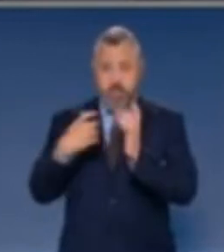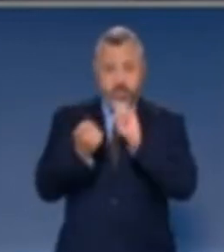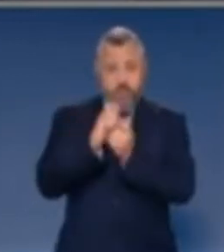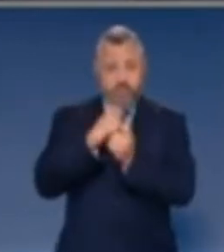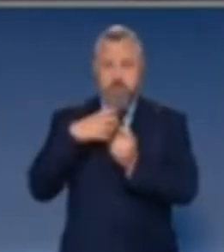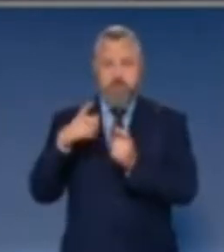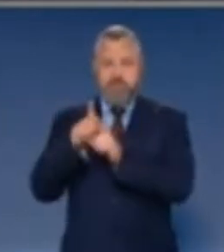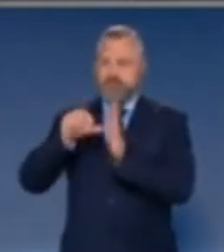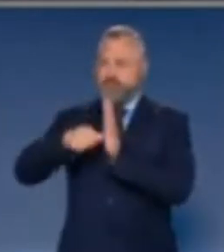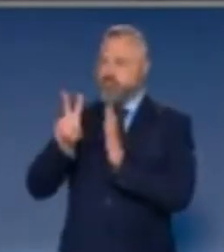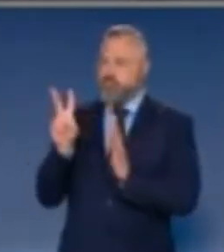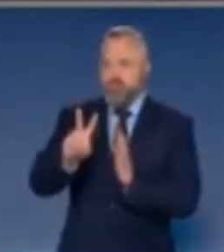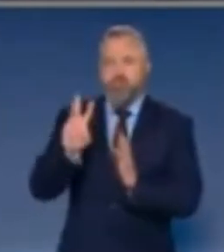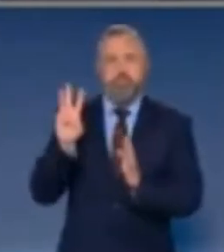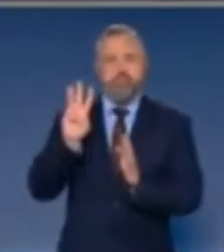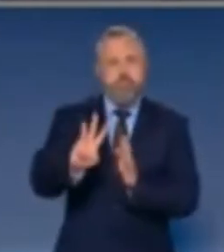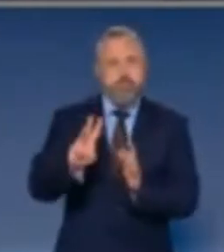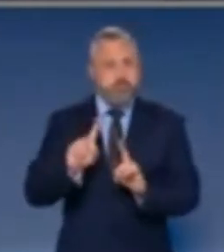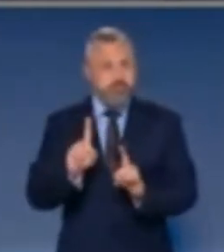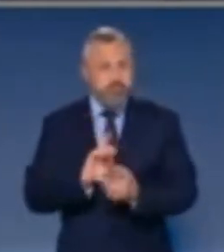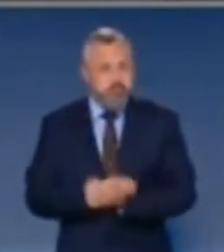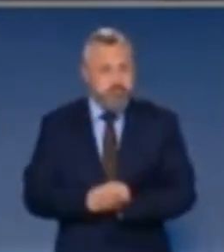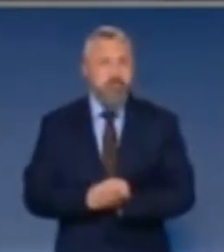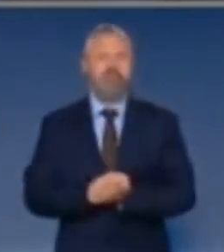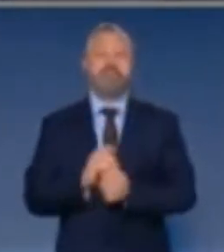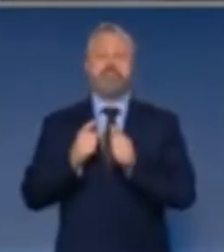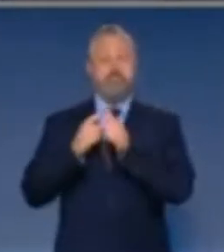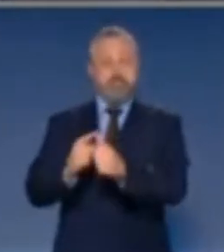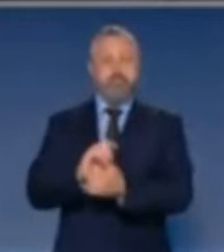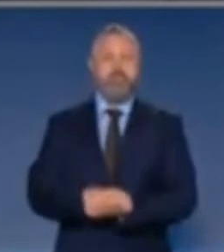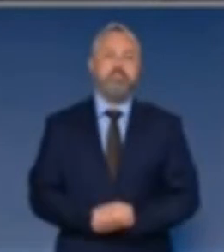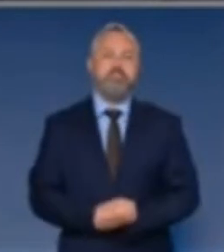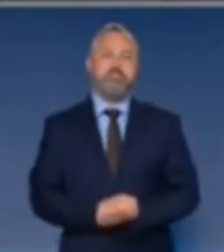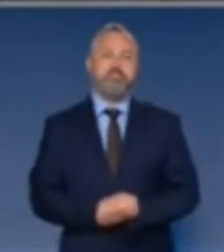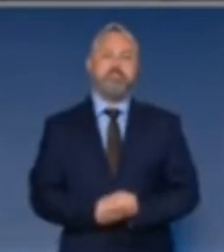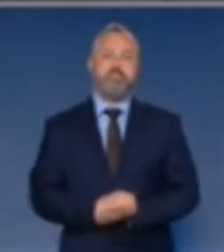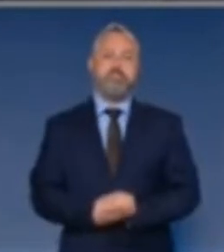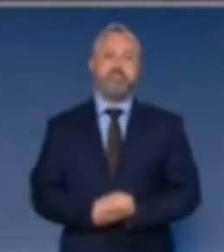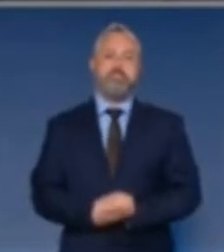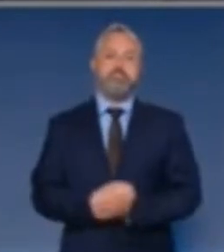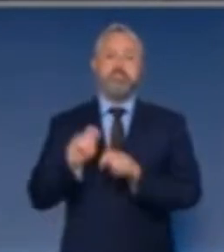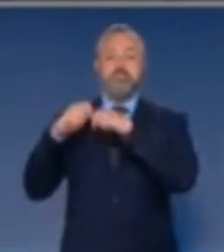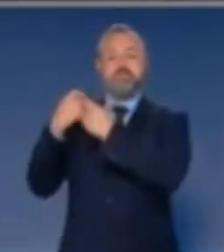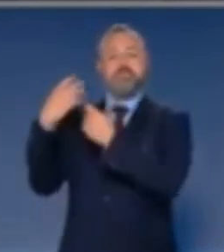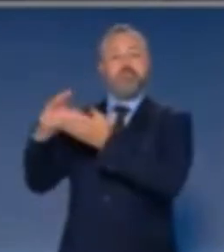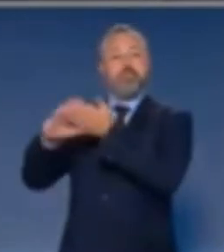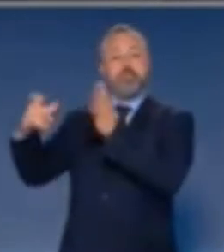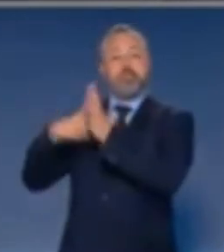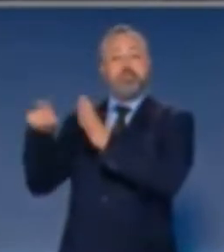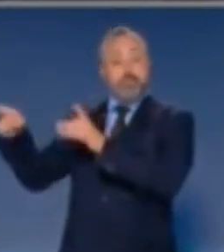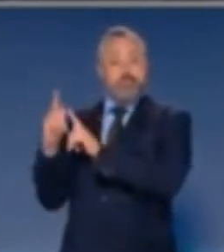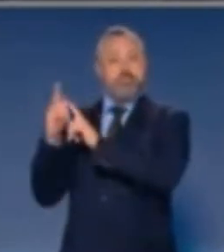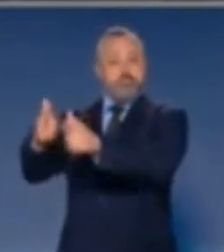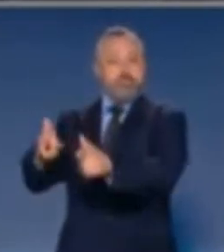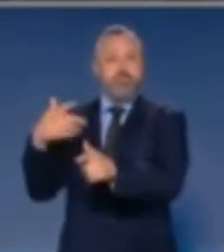So a team of people went out from HCA to this facility, and there are teams delivering the vaccine in facilities right across the